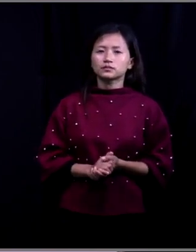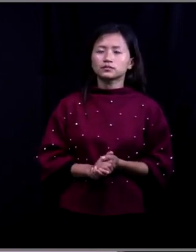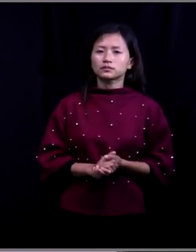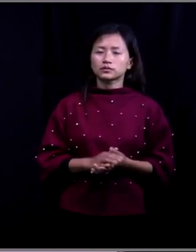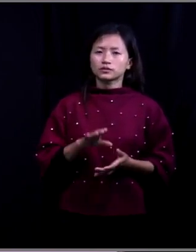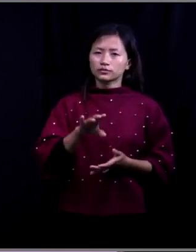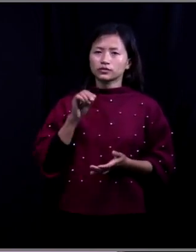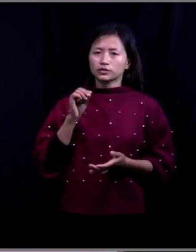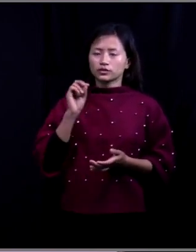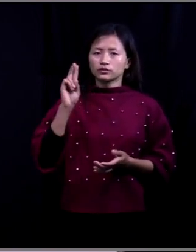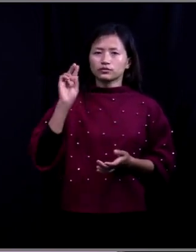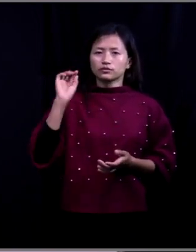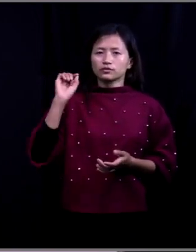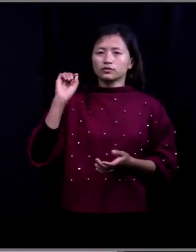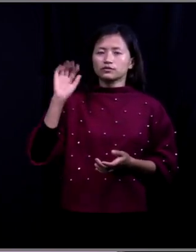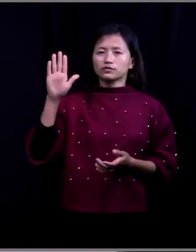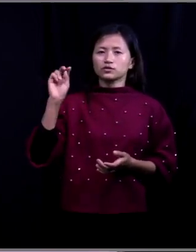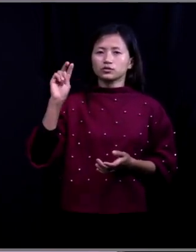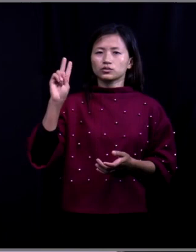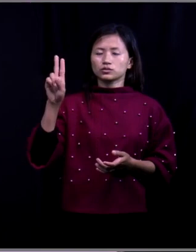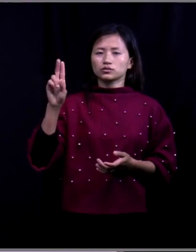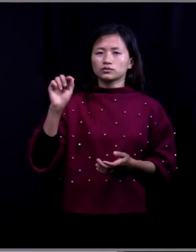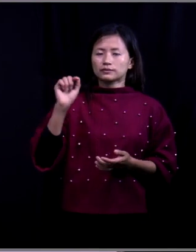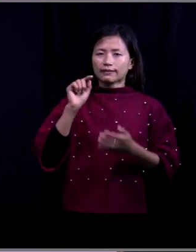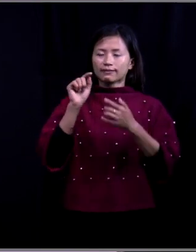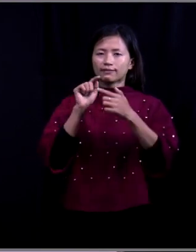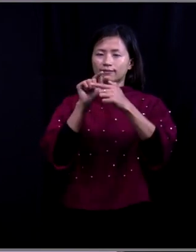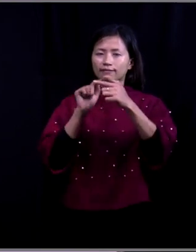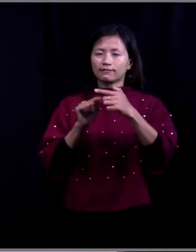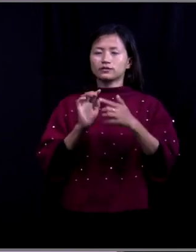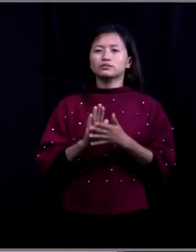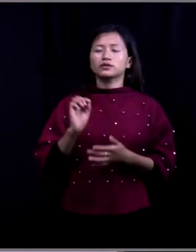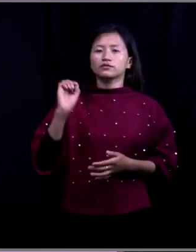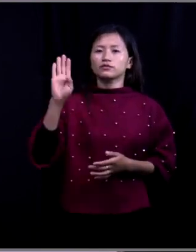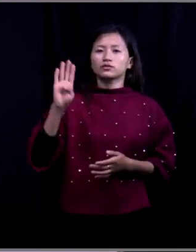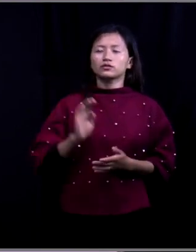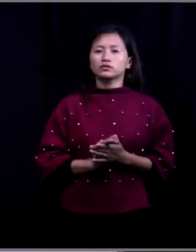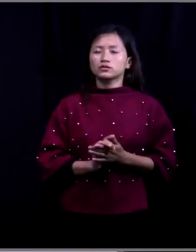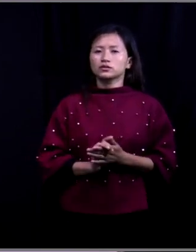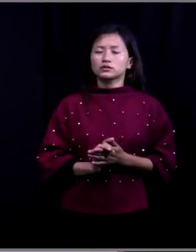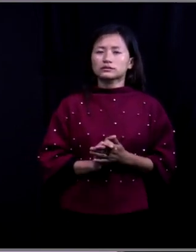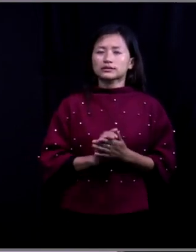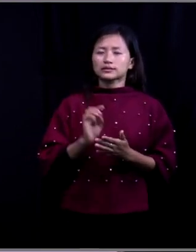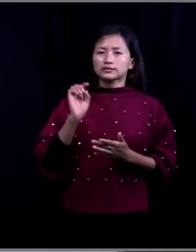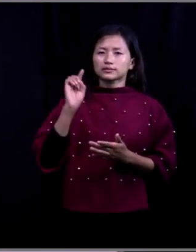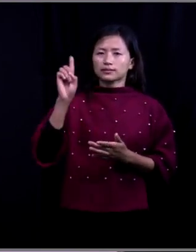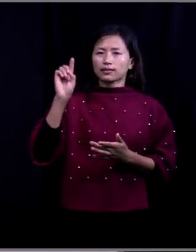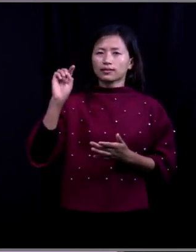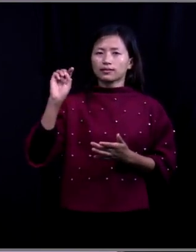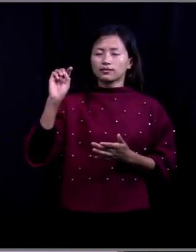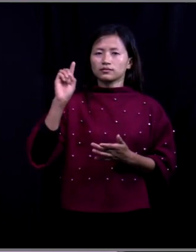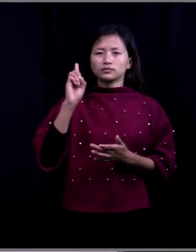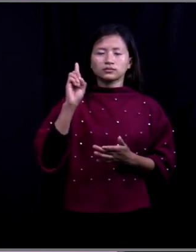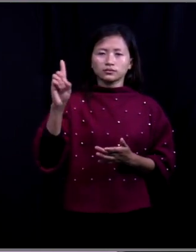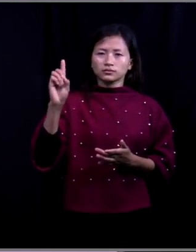we will get 52 divided by 4, that is 13 helium